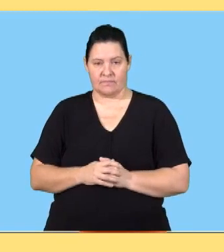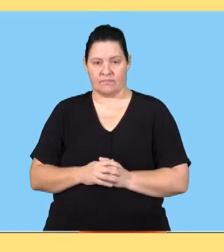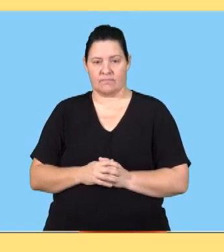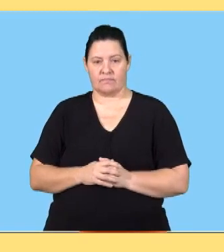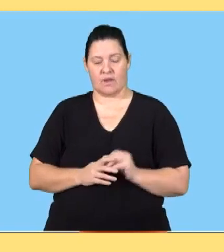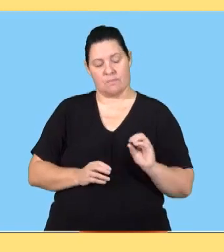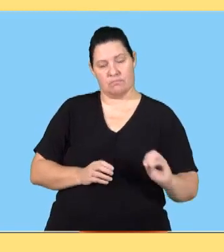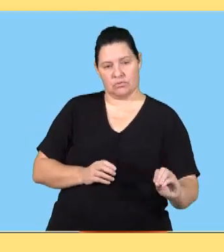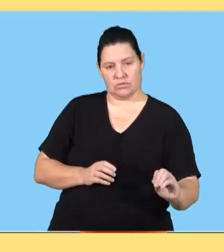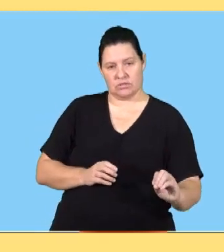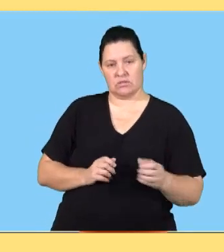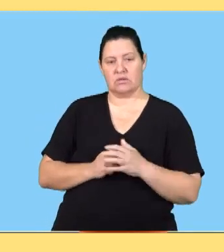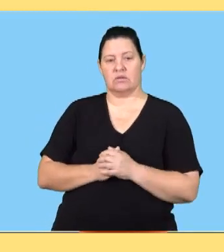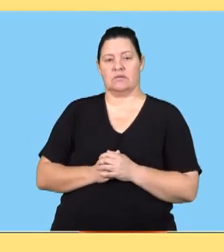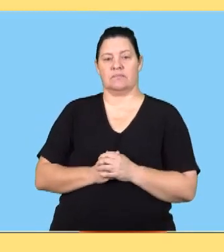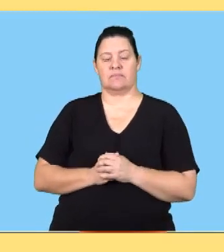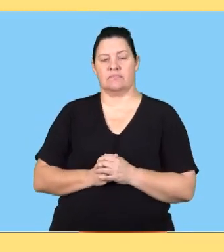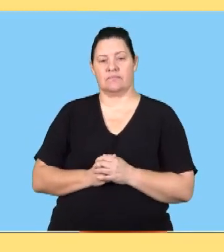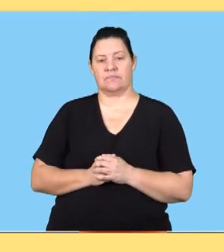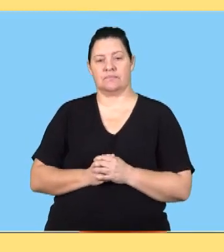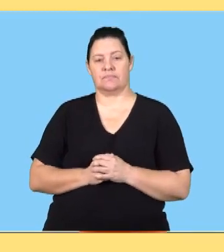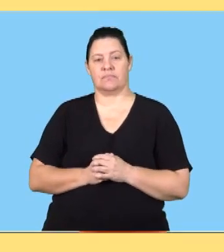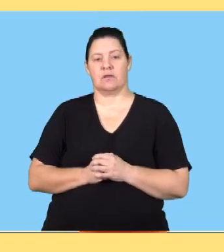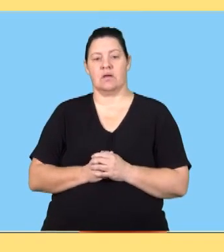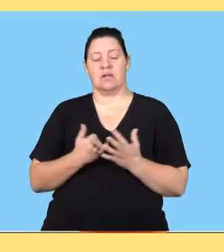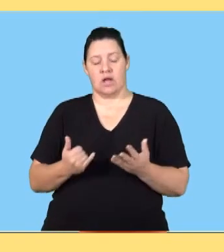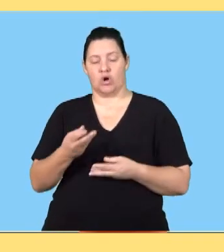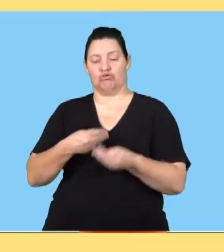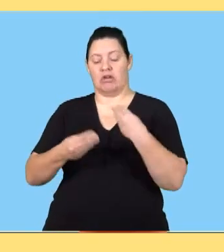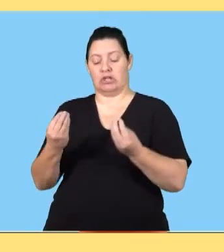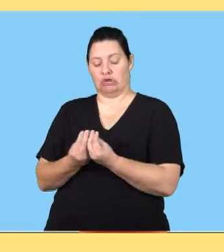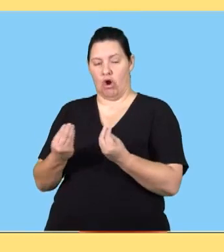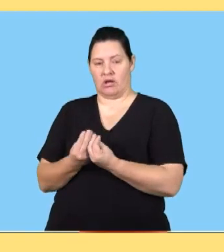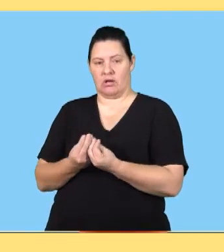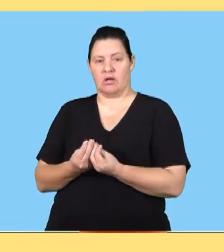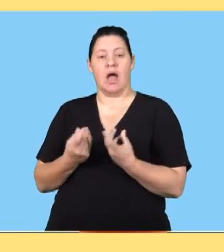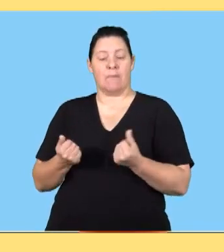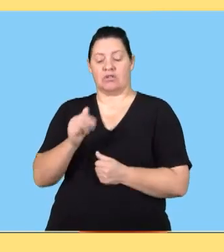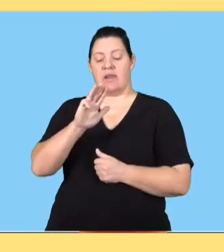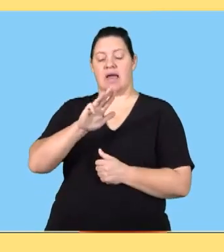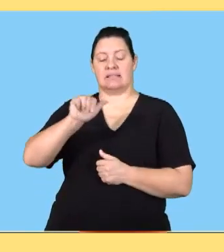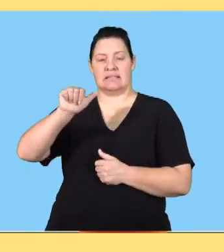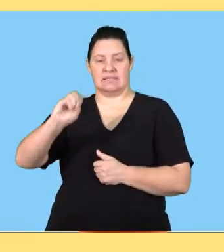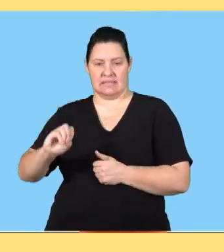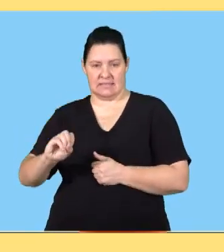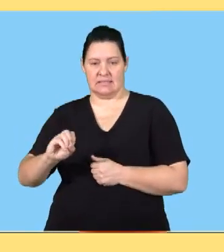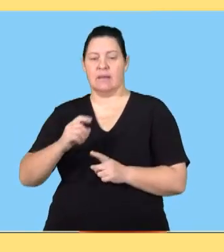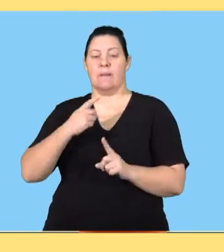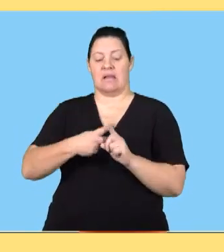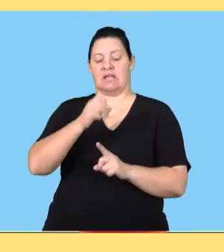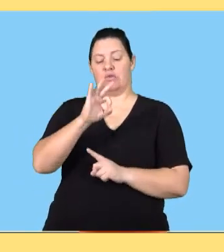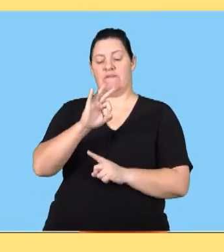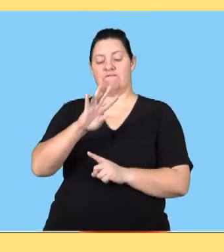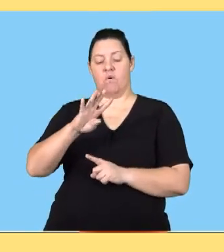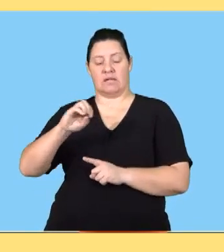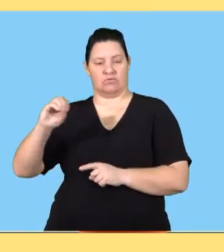4,518. You see quickly how we're going to post this amount. You come to the trading stock, you have your 960, you add it together